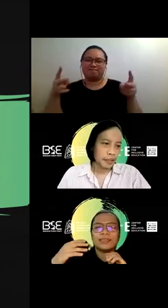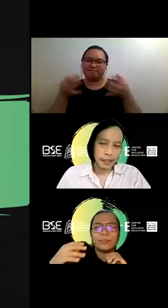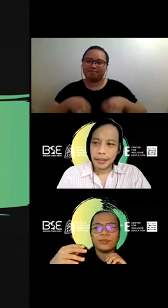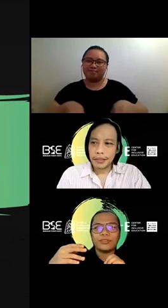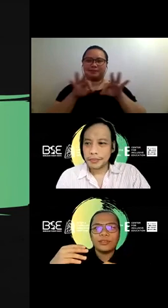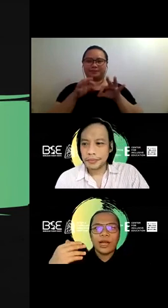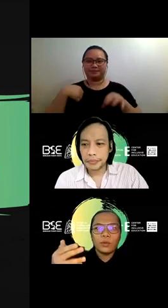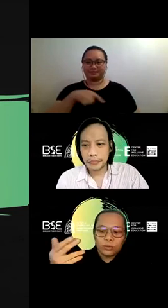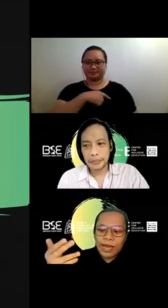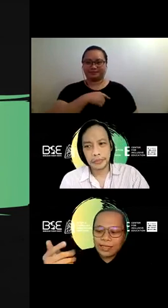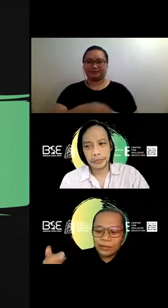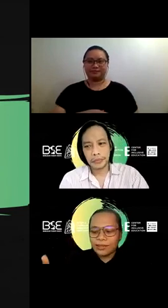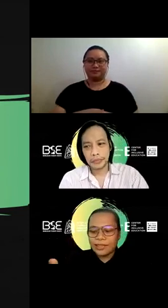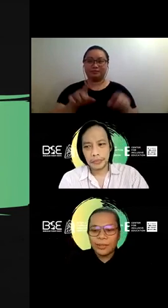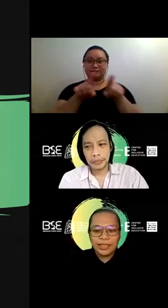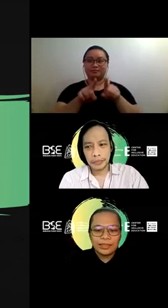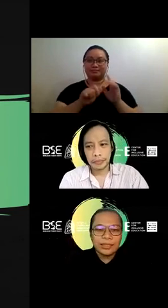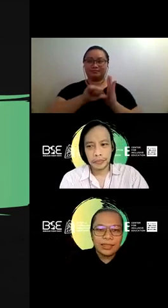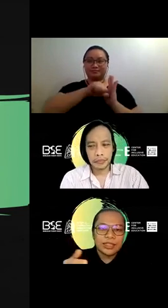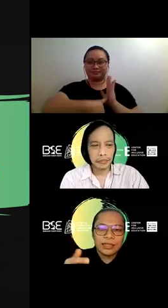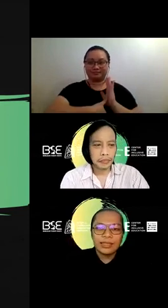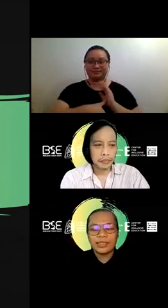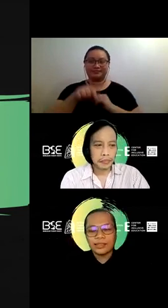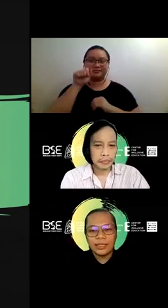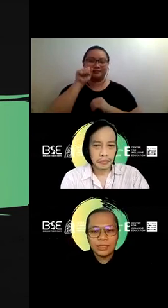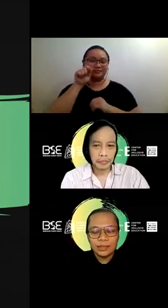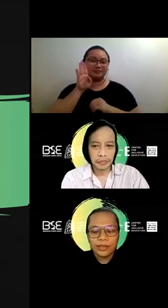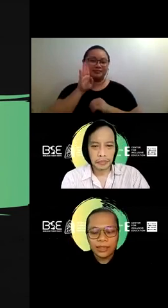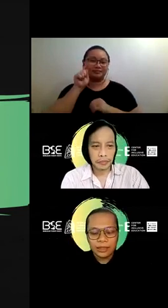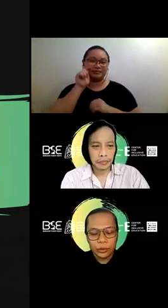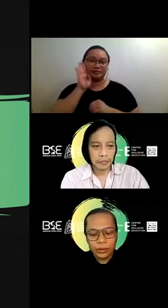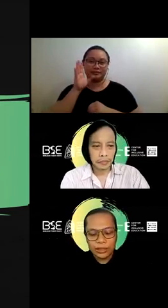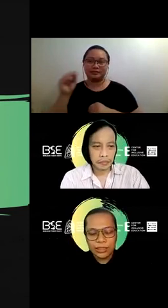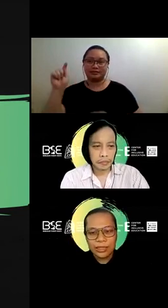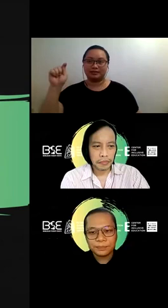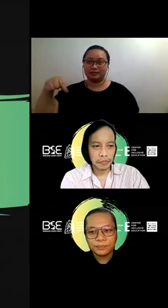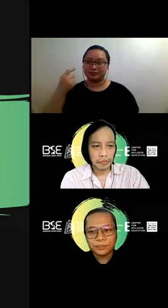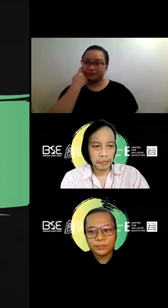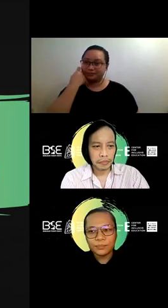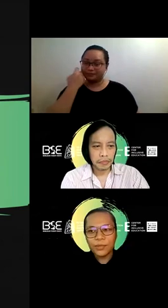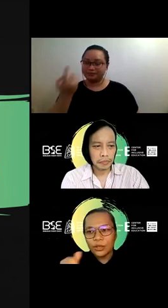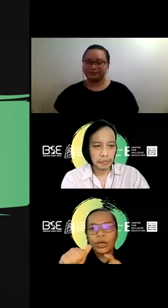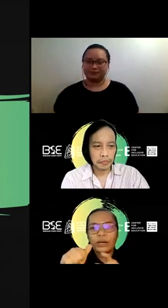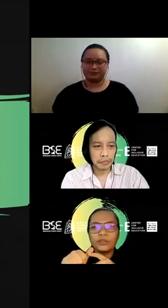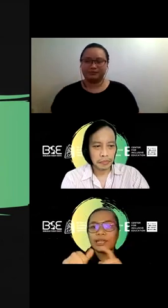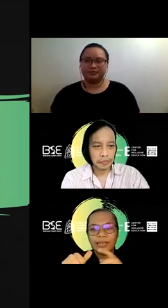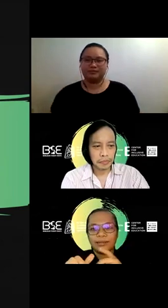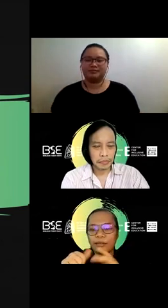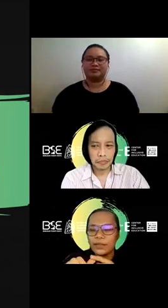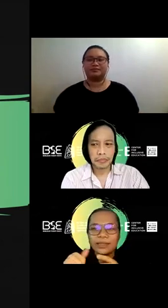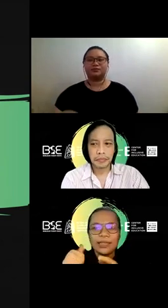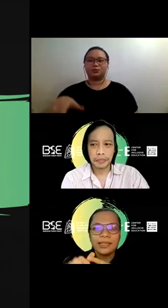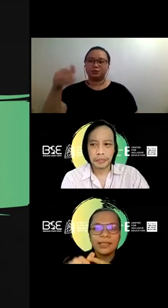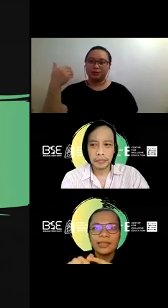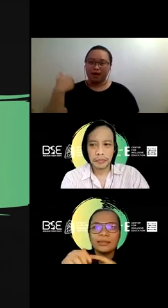Tapos, I want to highlight ng mga sinabi ni Teacher Therese and ni Sir TQ kanina na you have to listen.